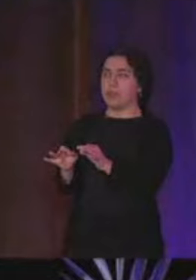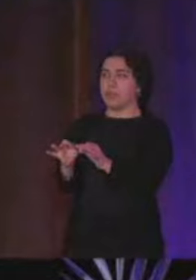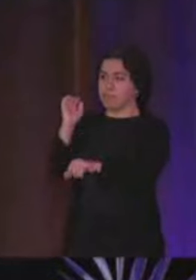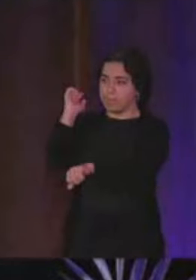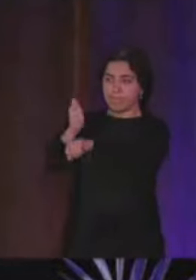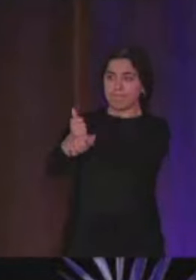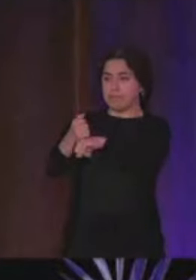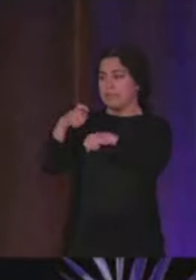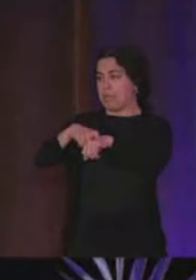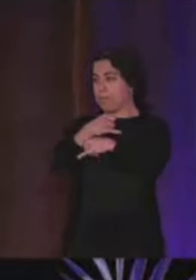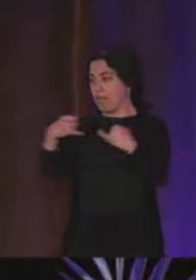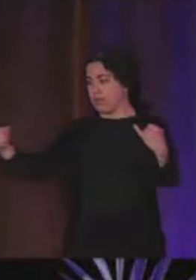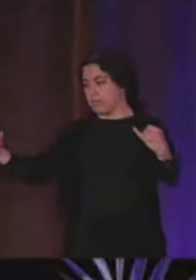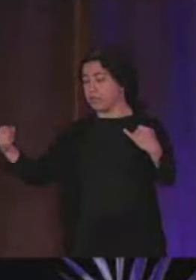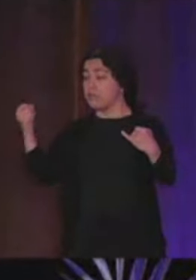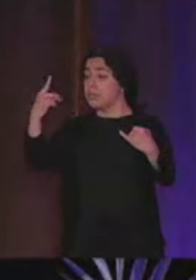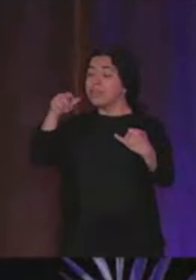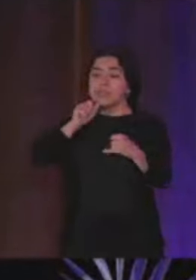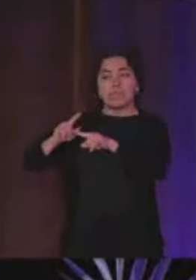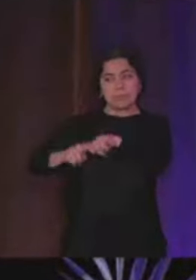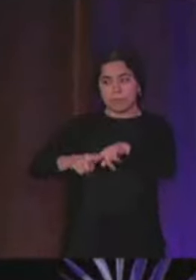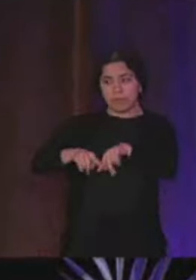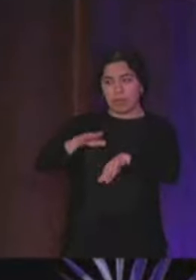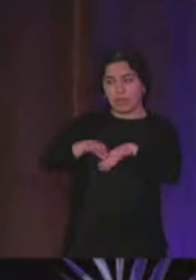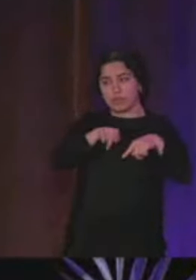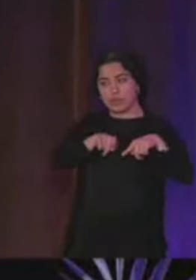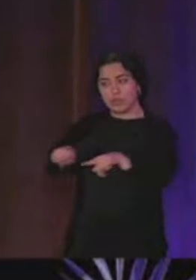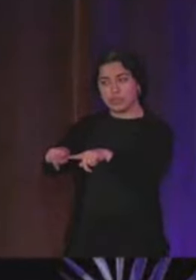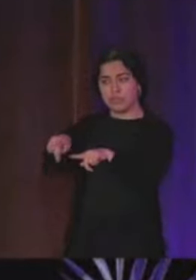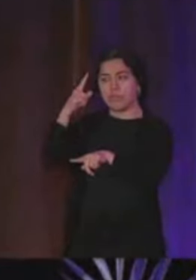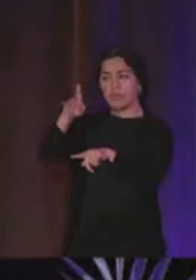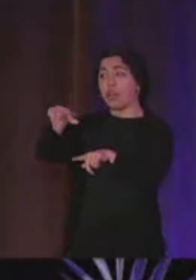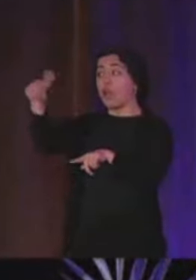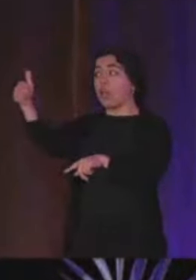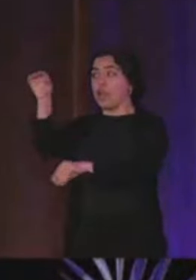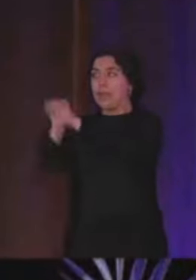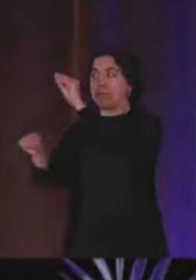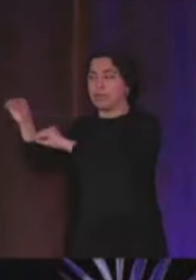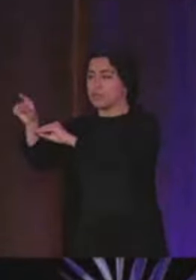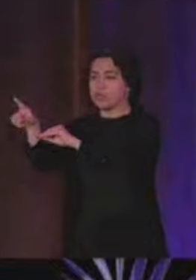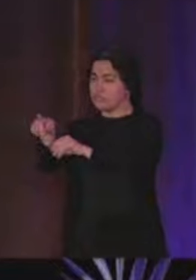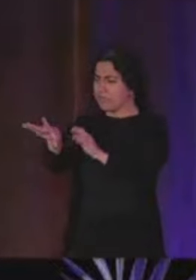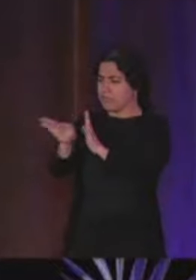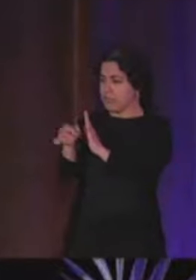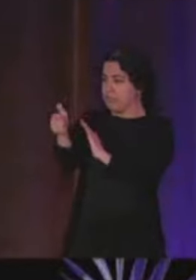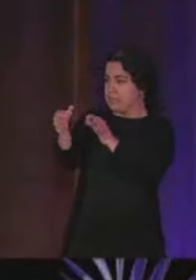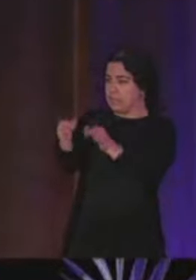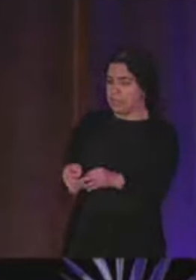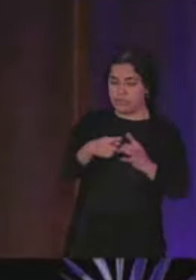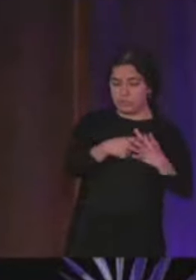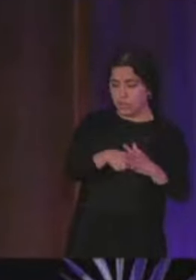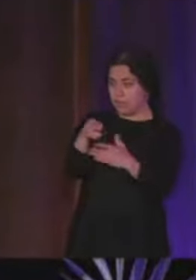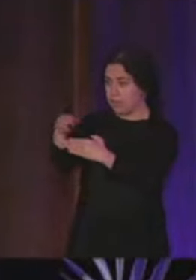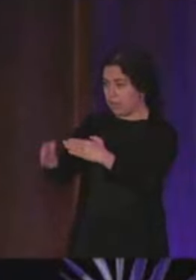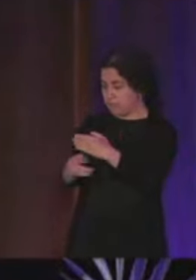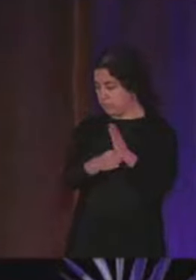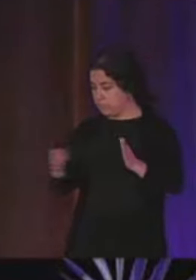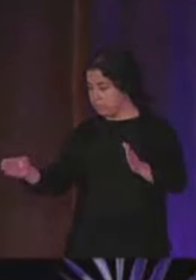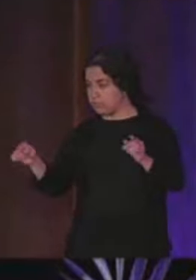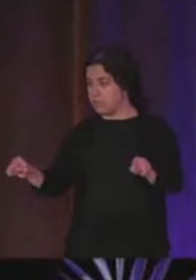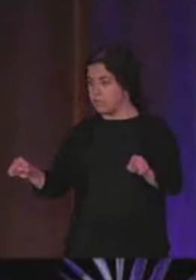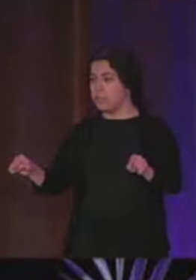timelines. They won't depend on the durations of the other animations. You just define a start and an end for each. And this is